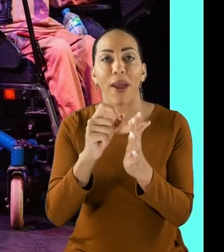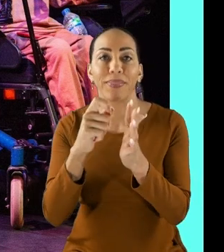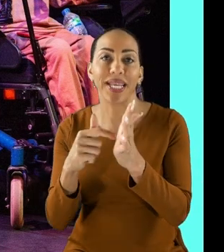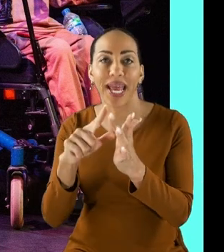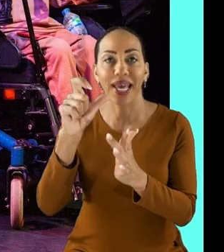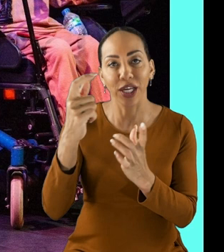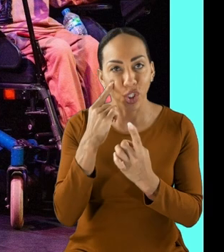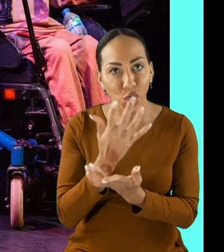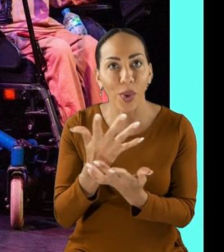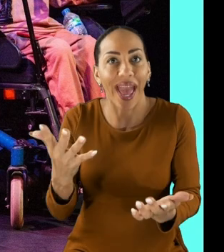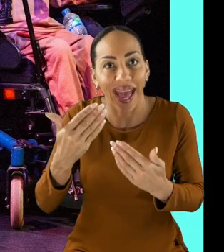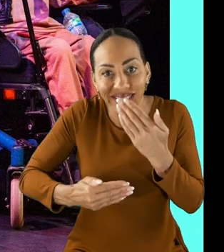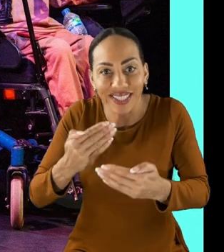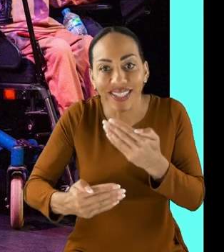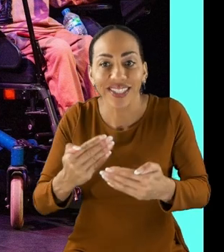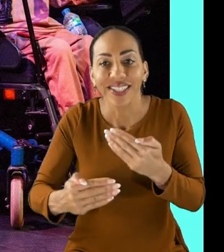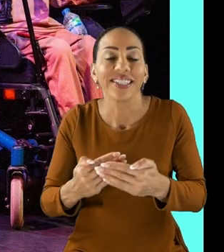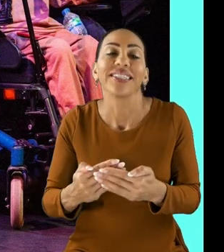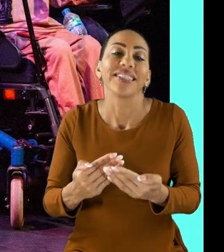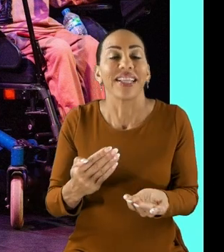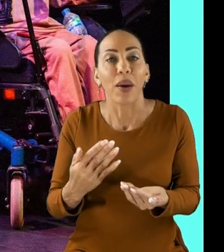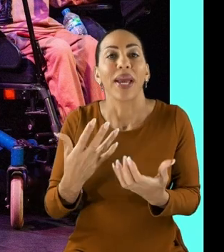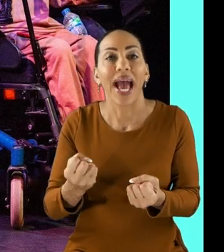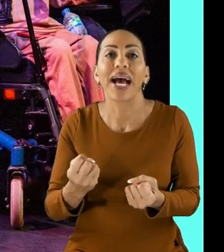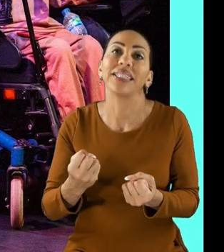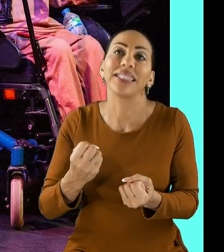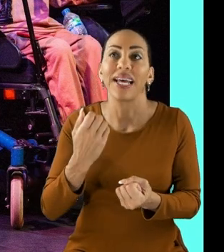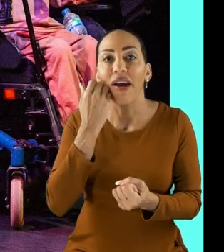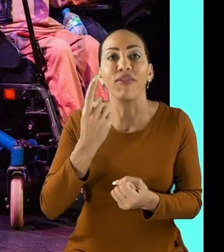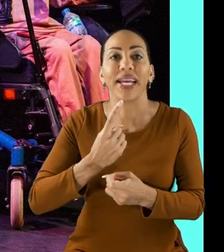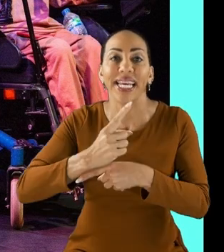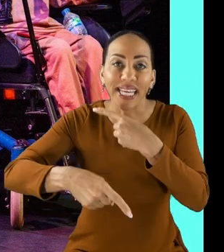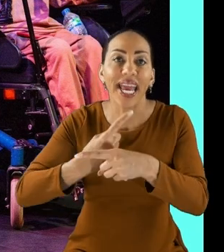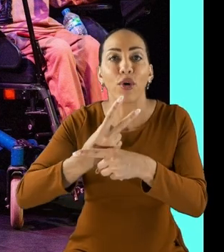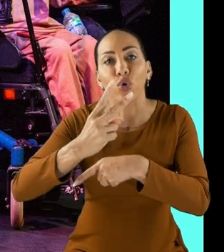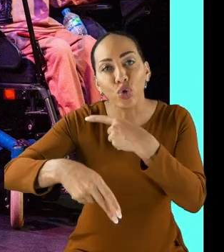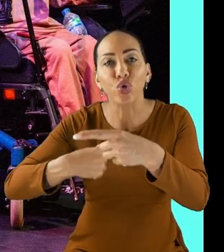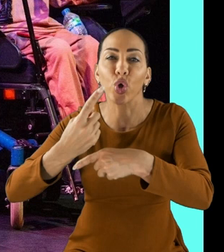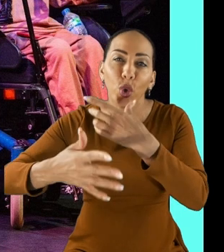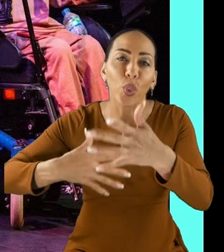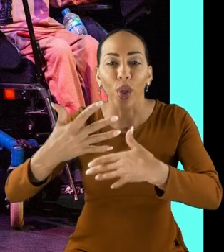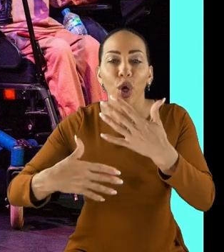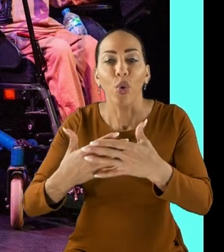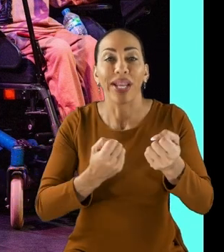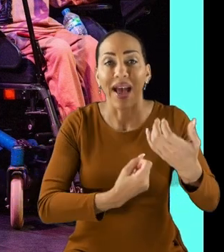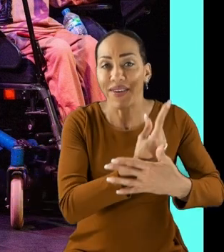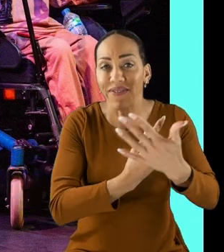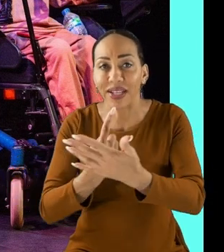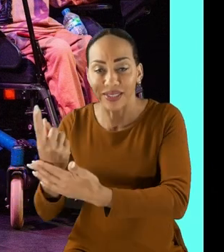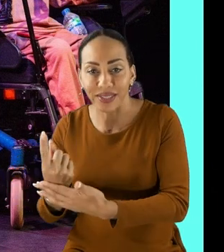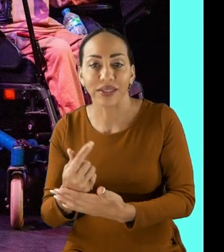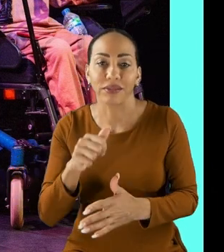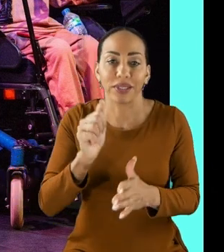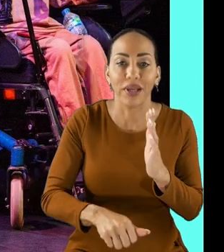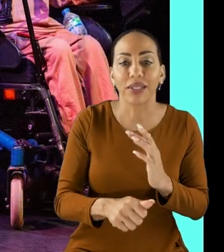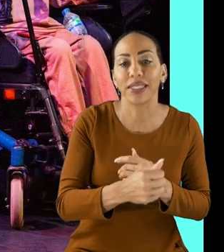of continued running a big showcase every year or two, depending, becoming an organisation in 2021, but